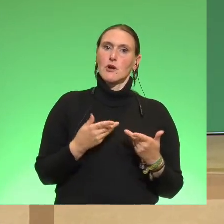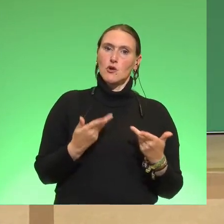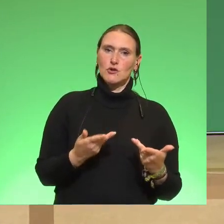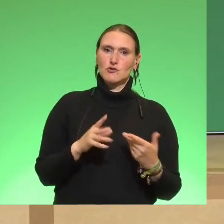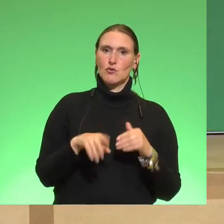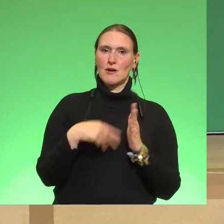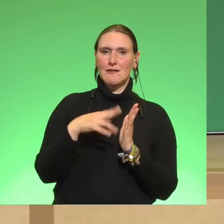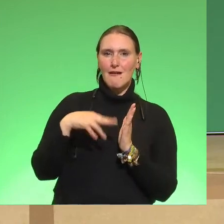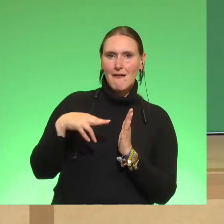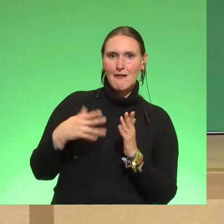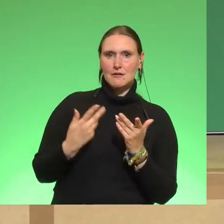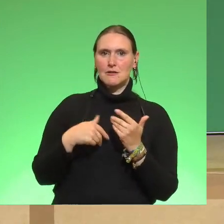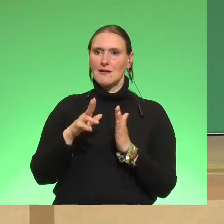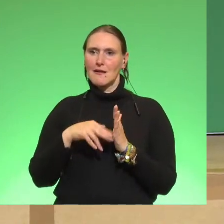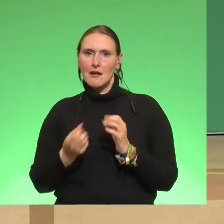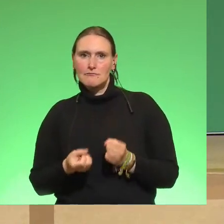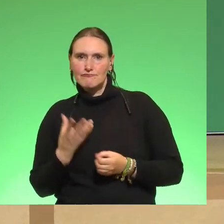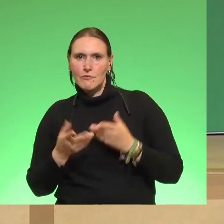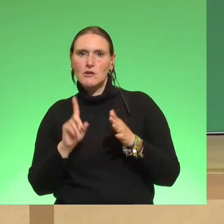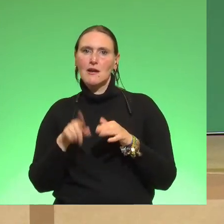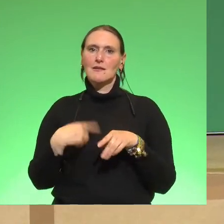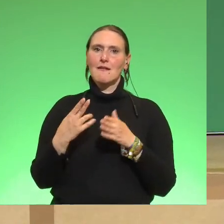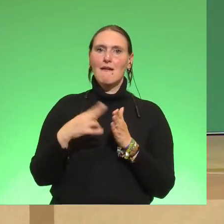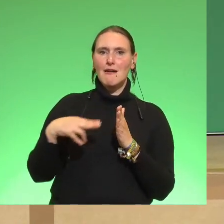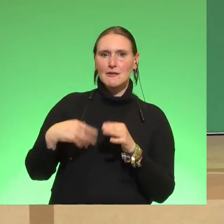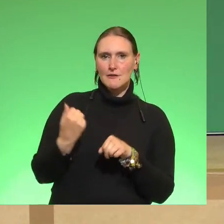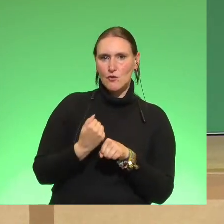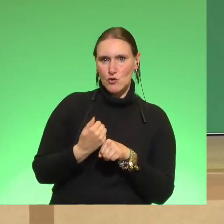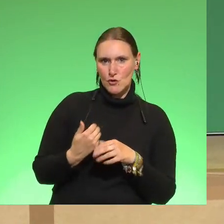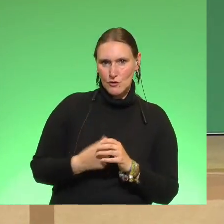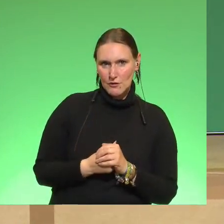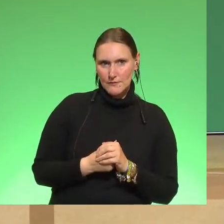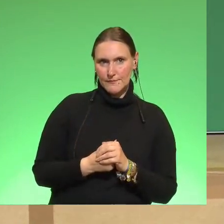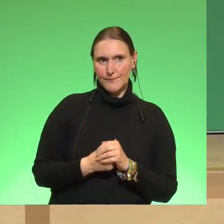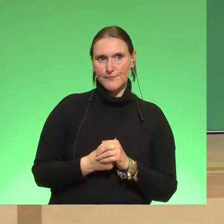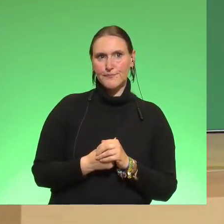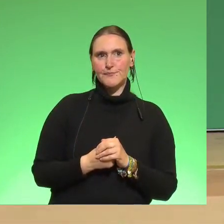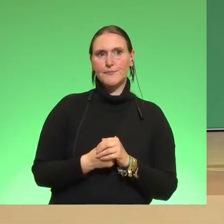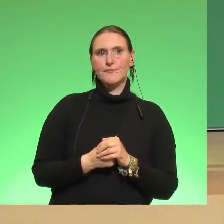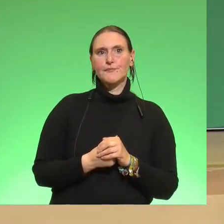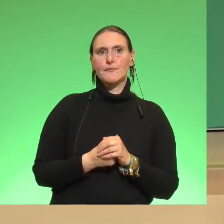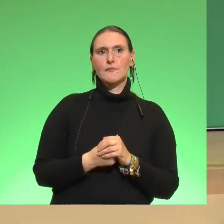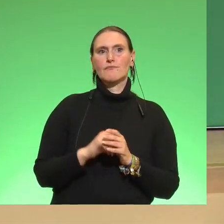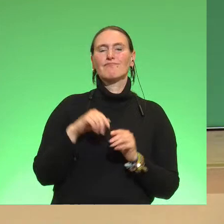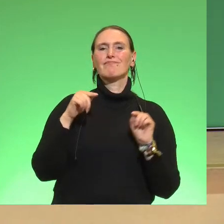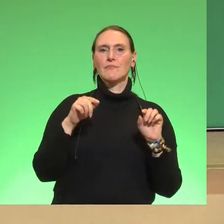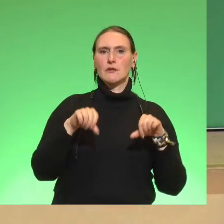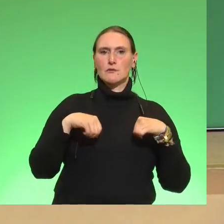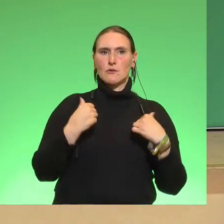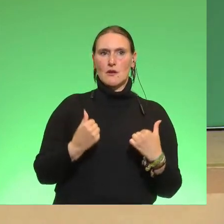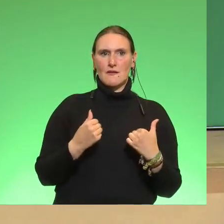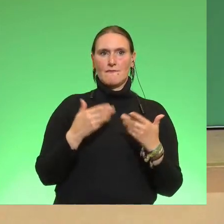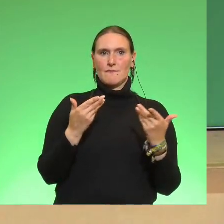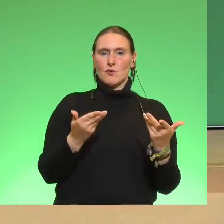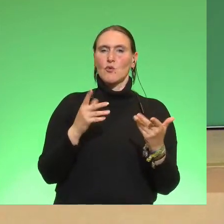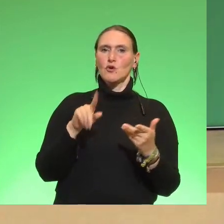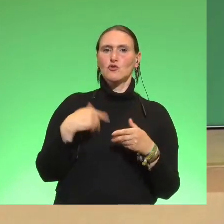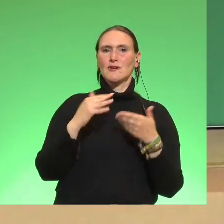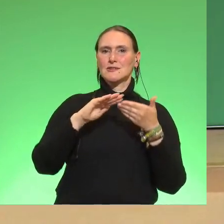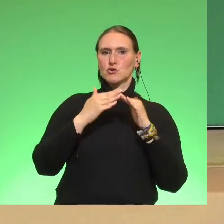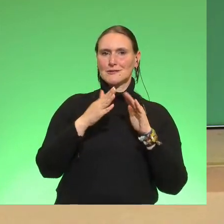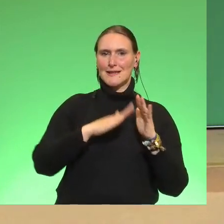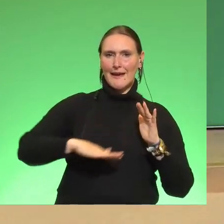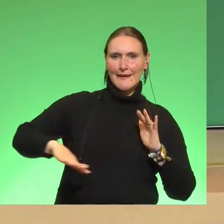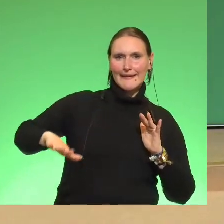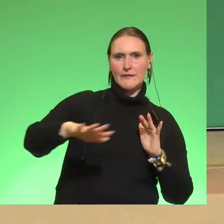theory, art market, and art world. No, on the contrary, it's about giving art a life in a society and a related web